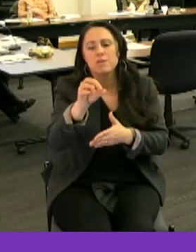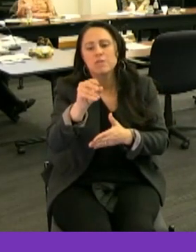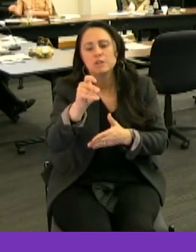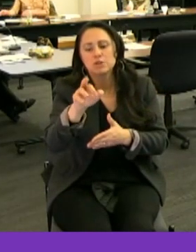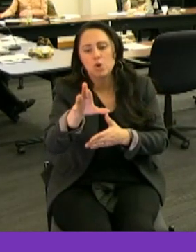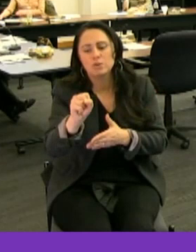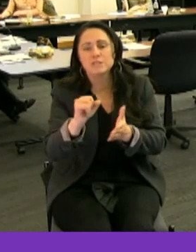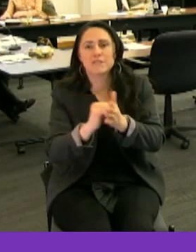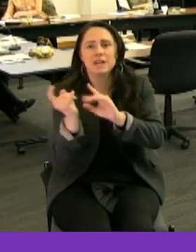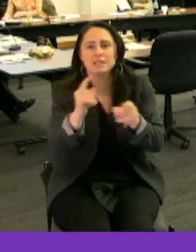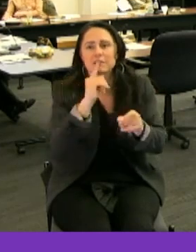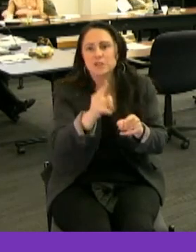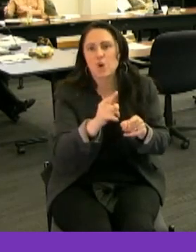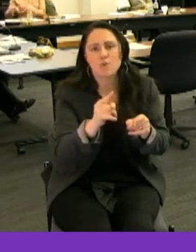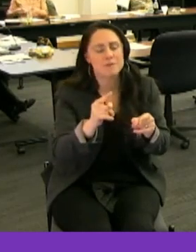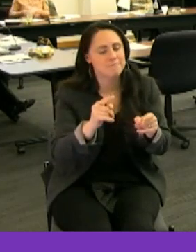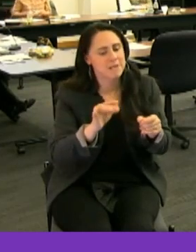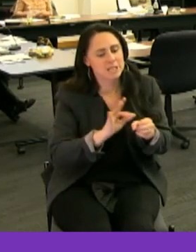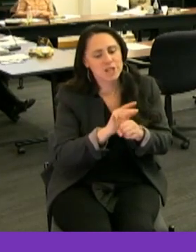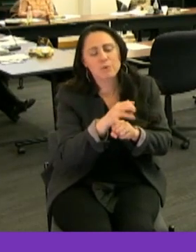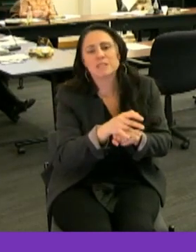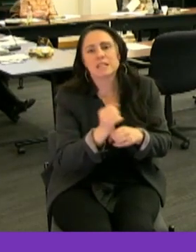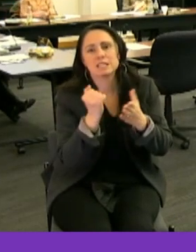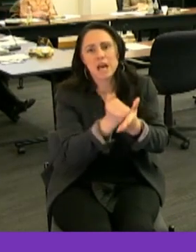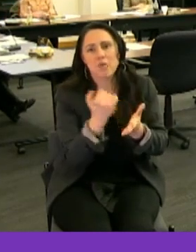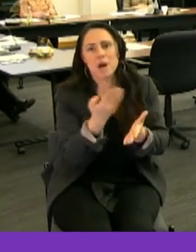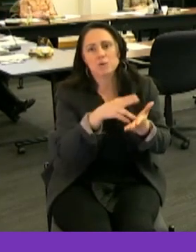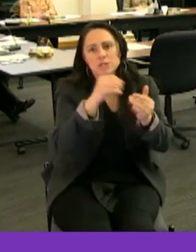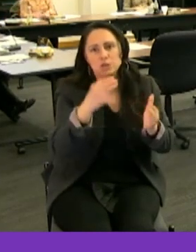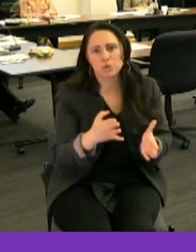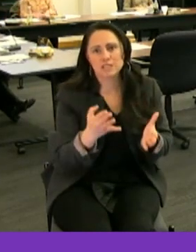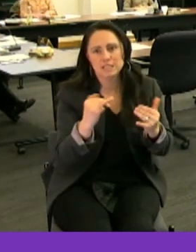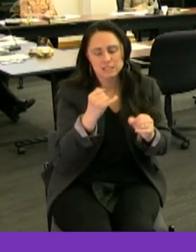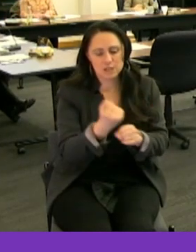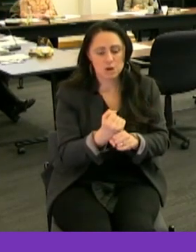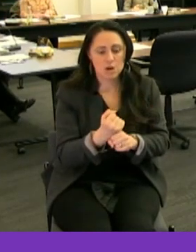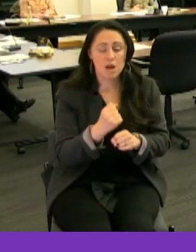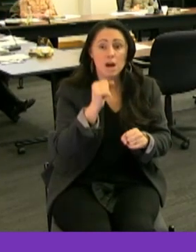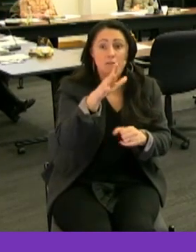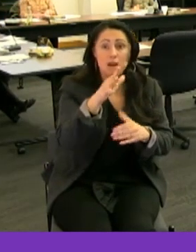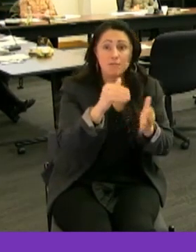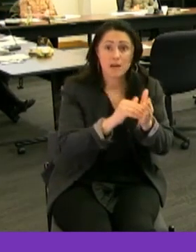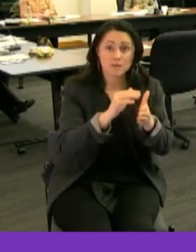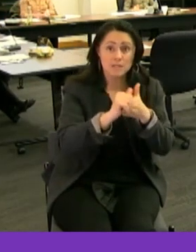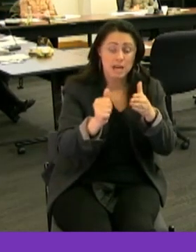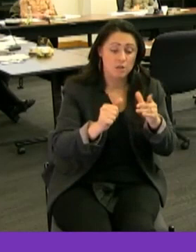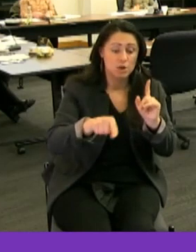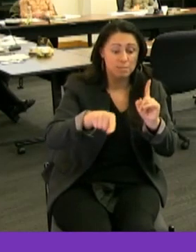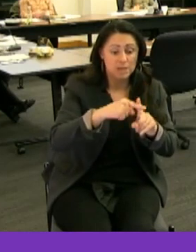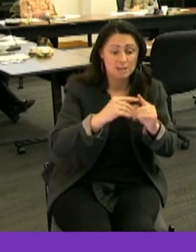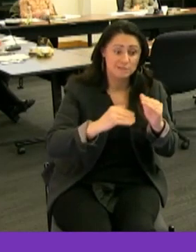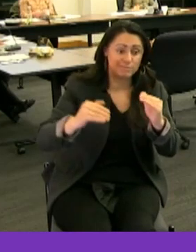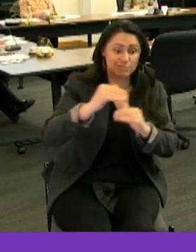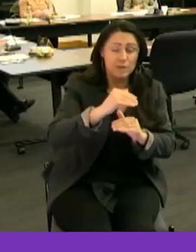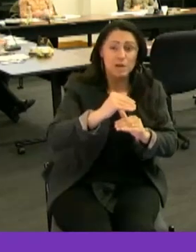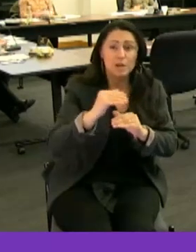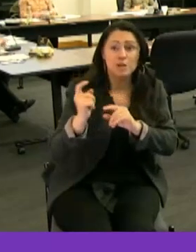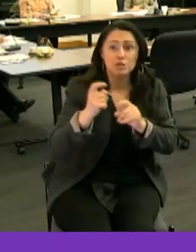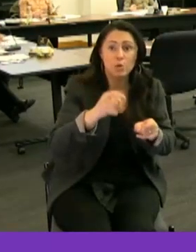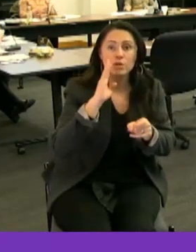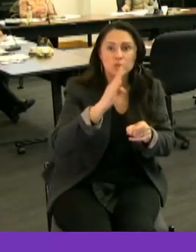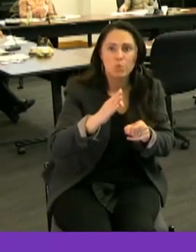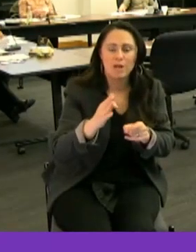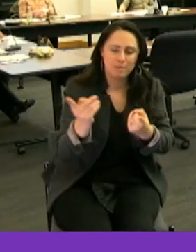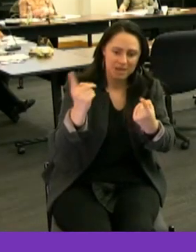help our students this past year. All of our $5,000 plus donors will be in attendance, and I think that's a